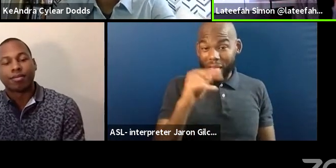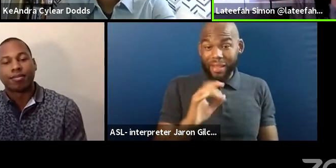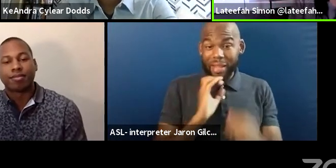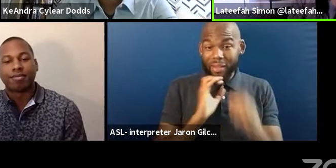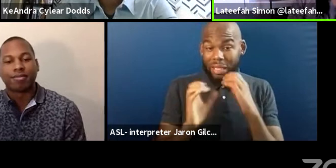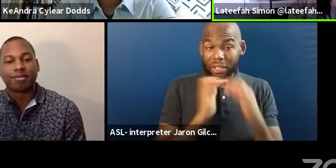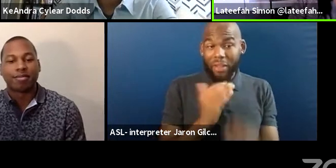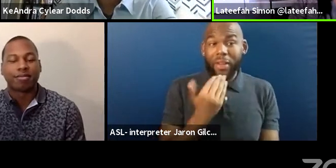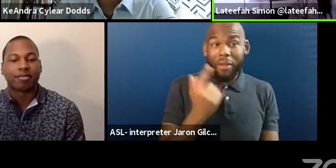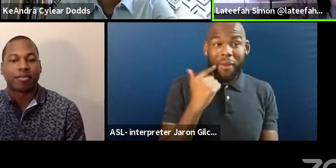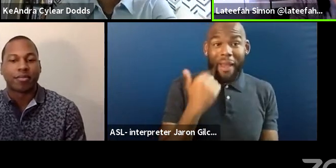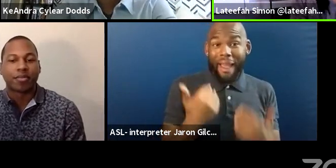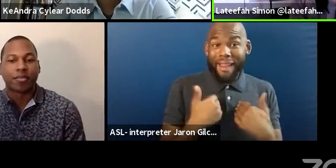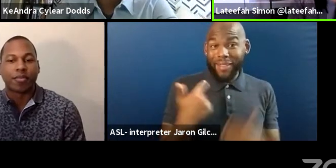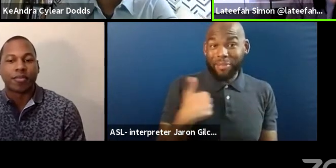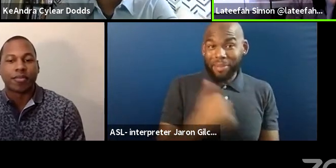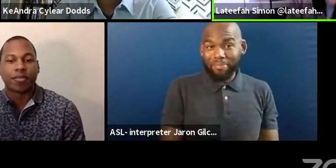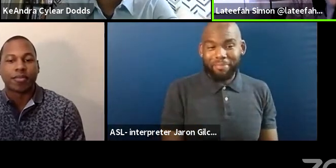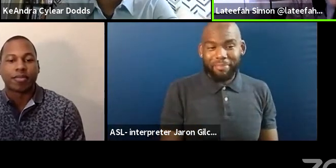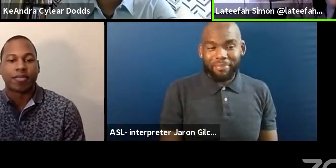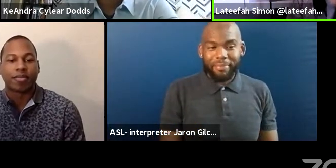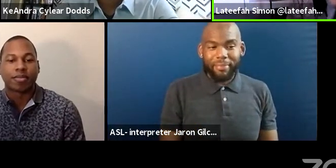me.